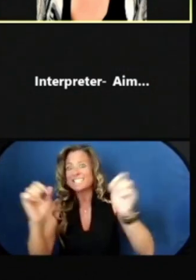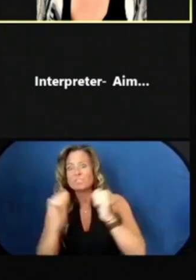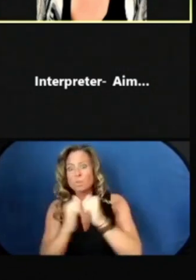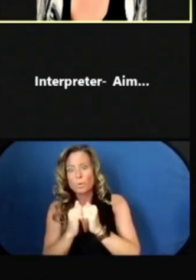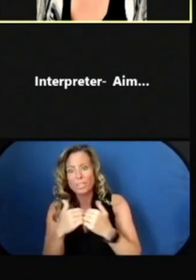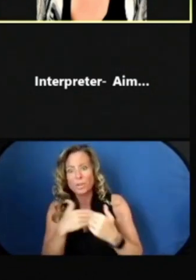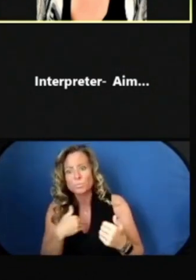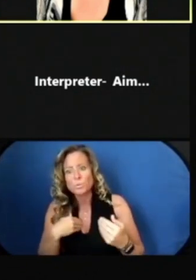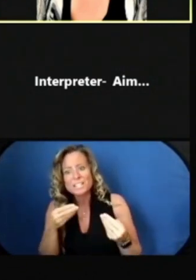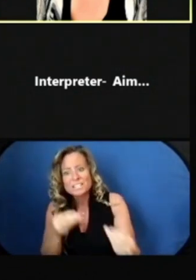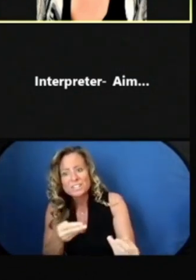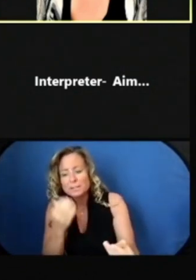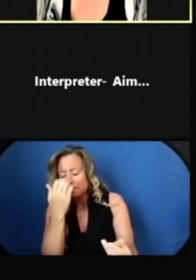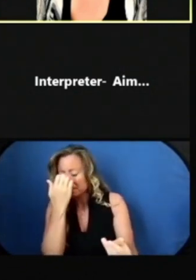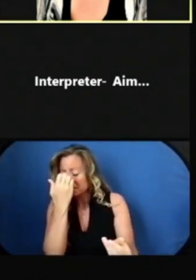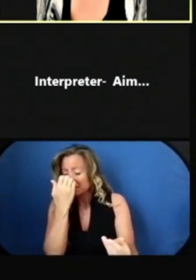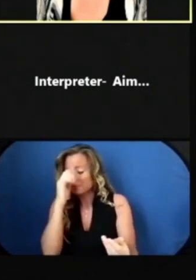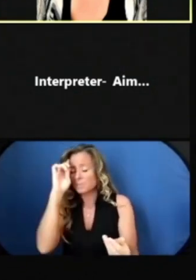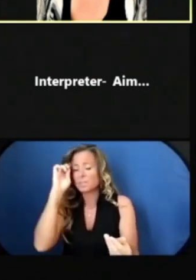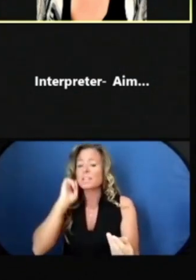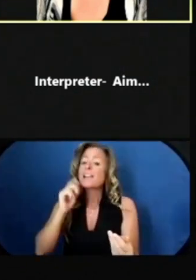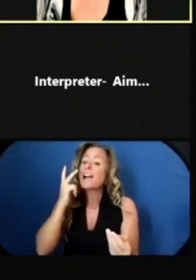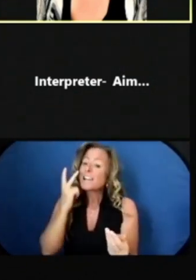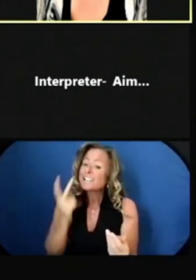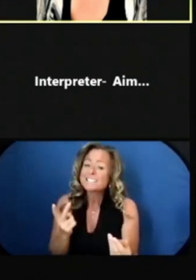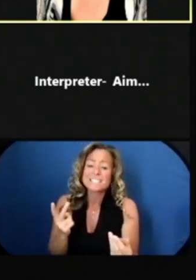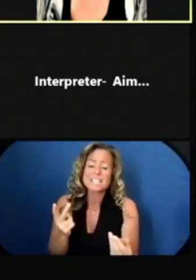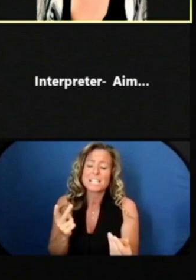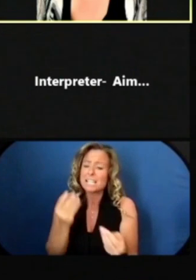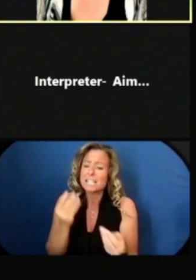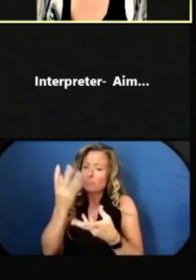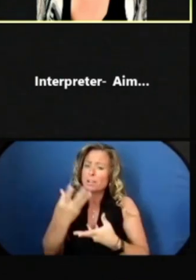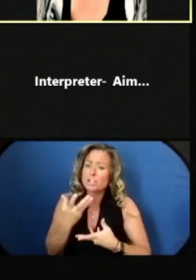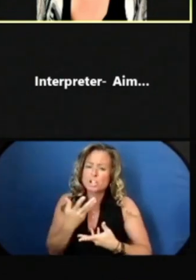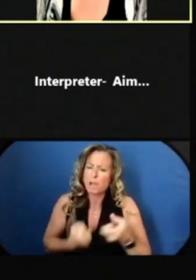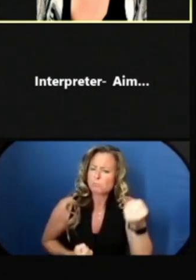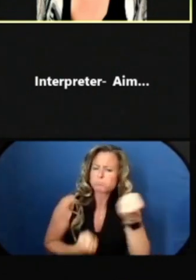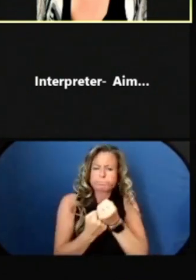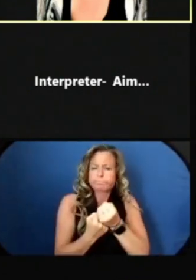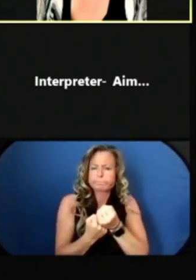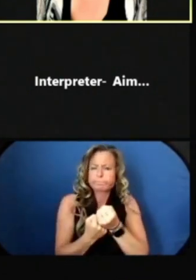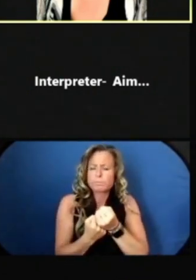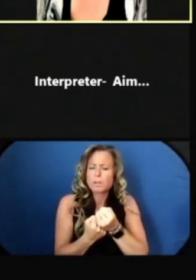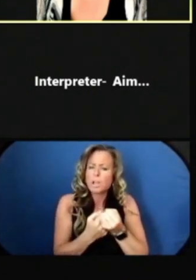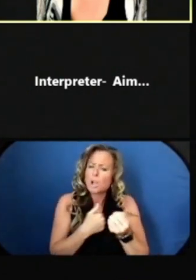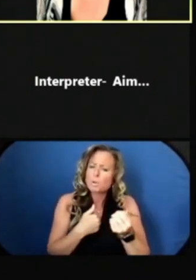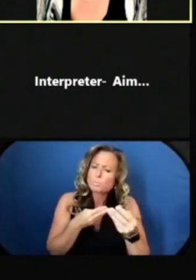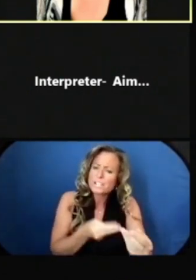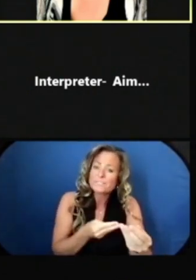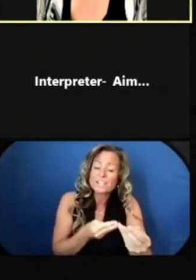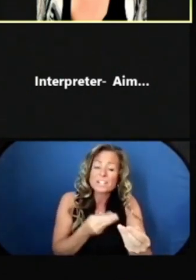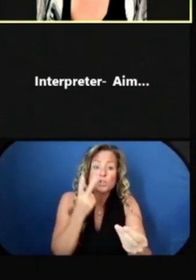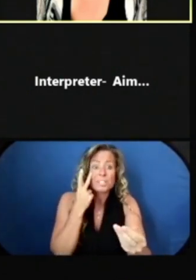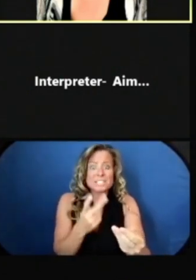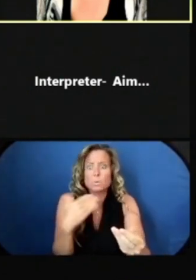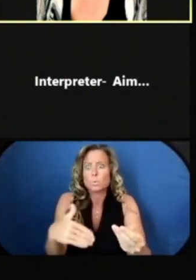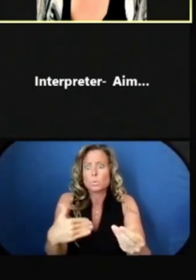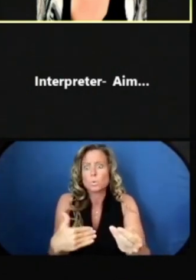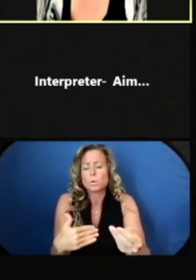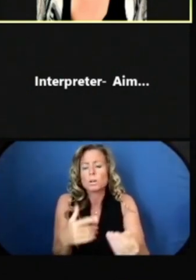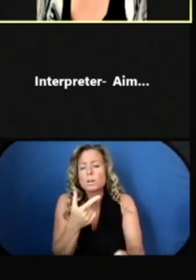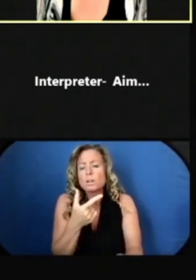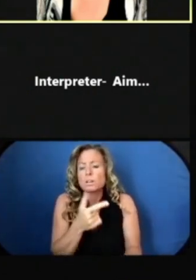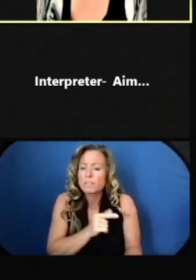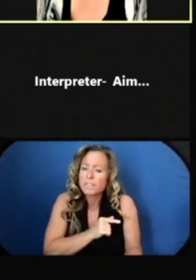material that's so polarized to pro breastfeeding, it actually adds to the stress and guilt new moms have when they're